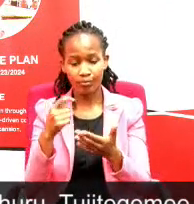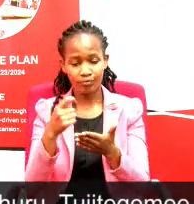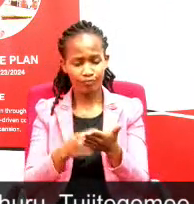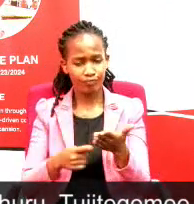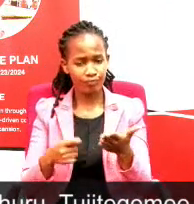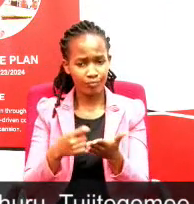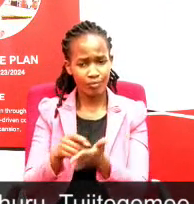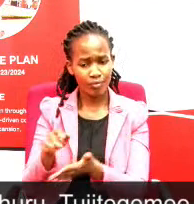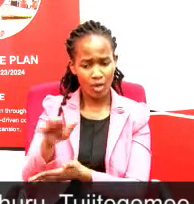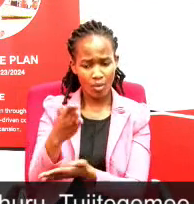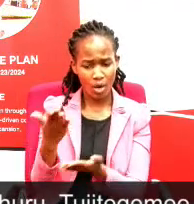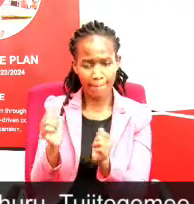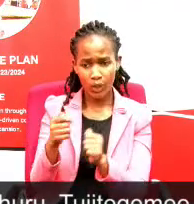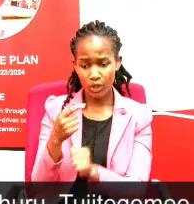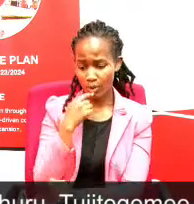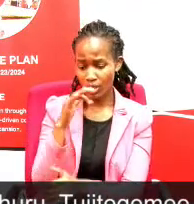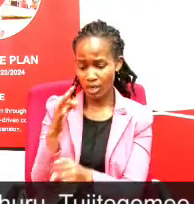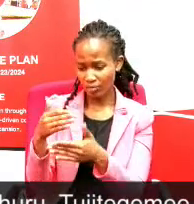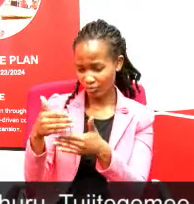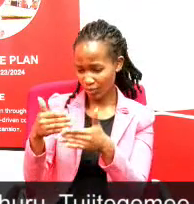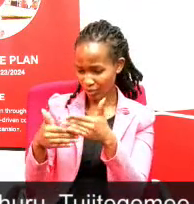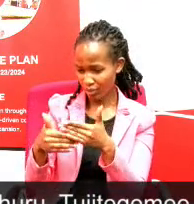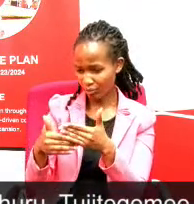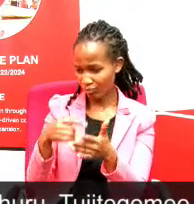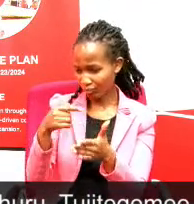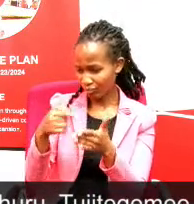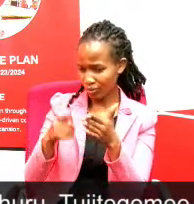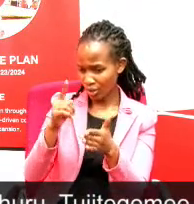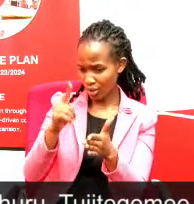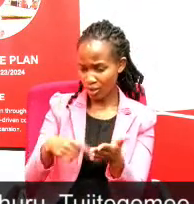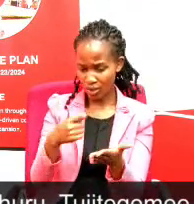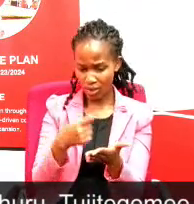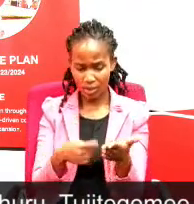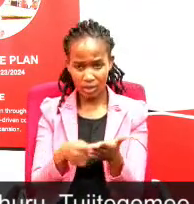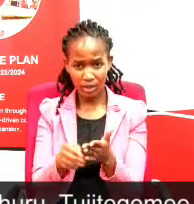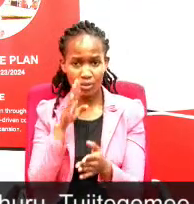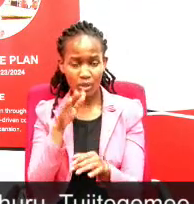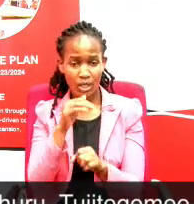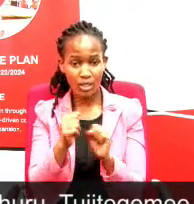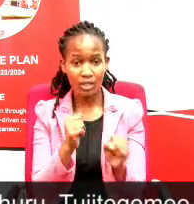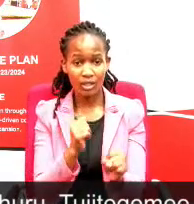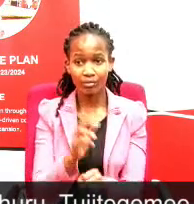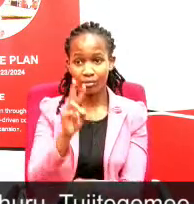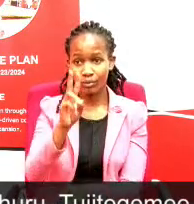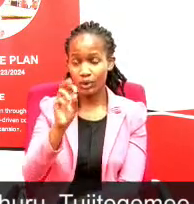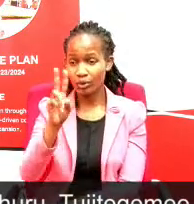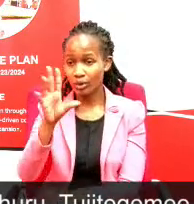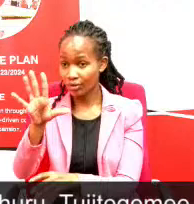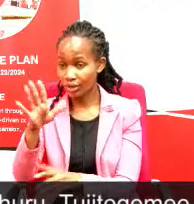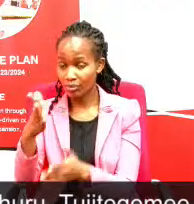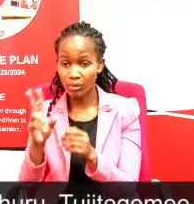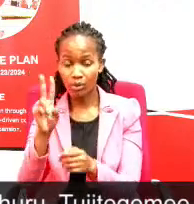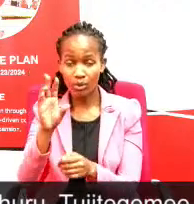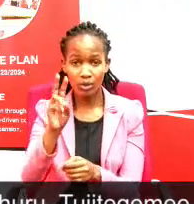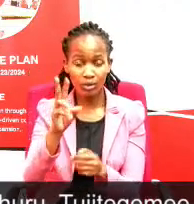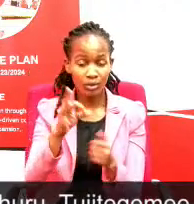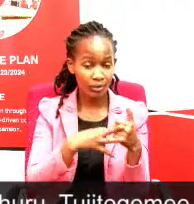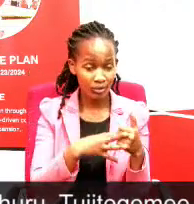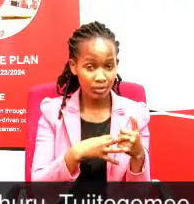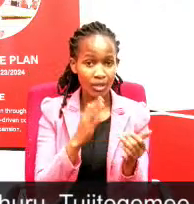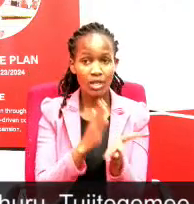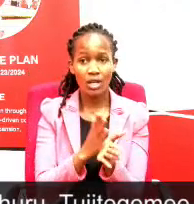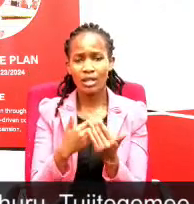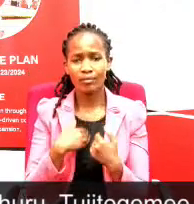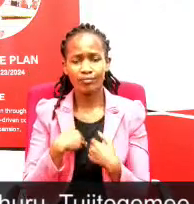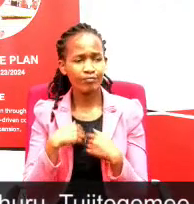we can actually tell, if I build a factory, what will my tax be in 2025, 2028? I have a clearish